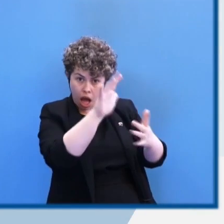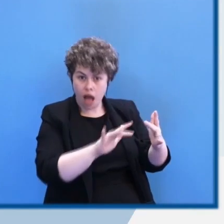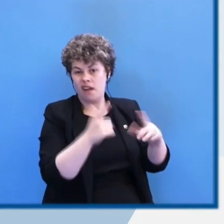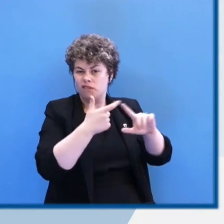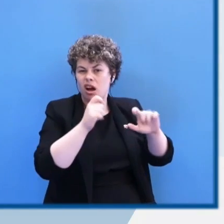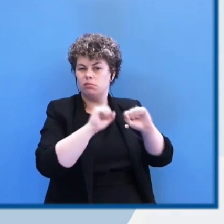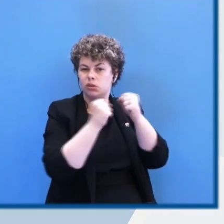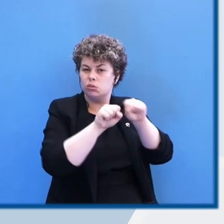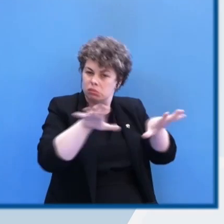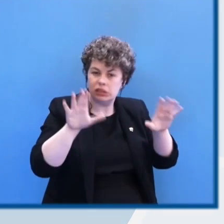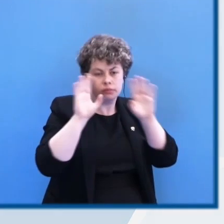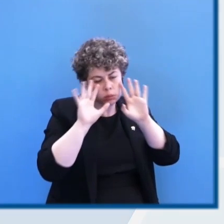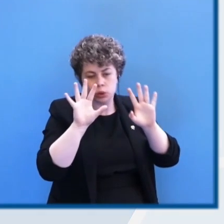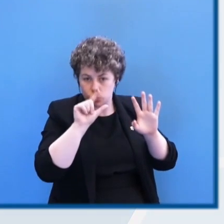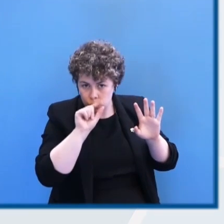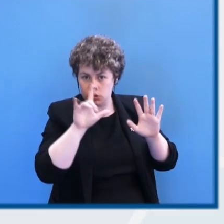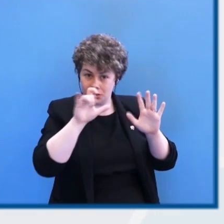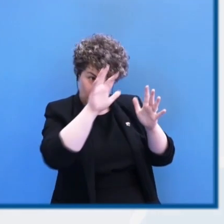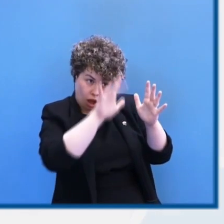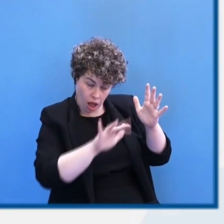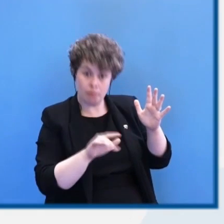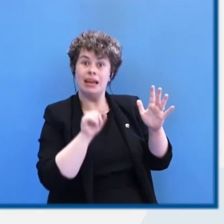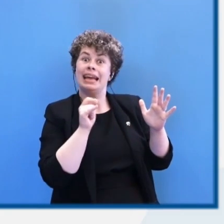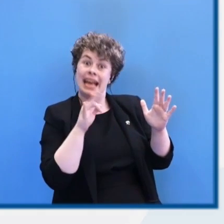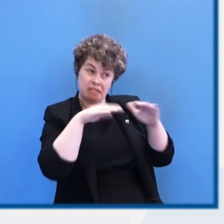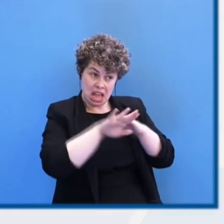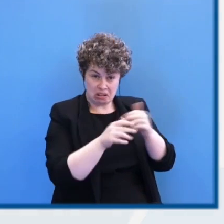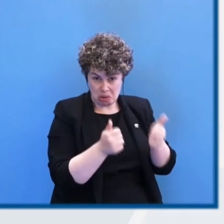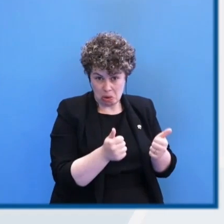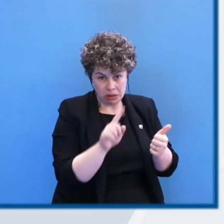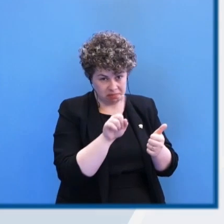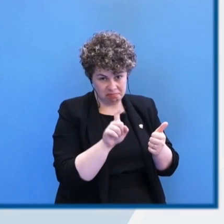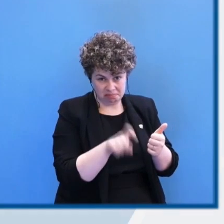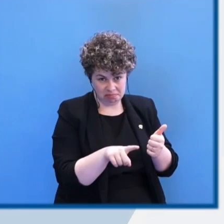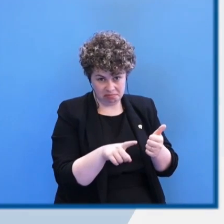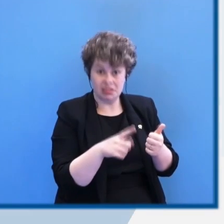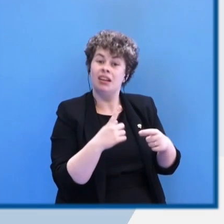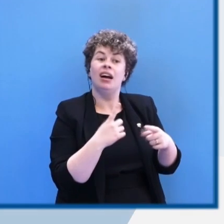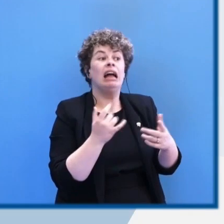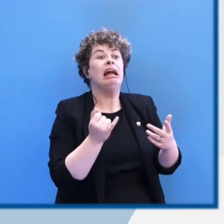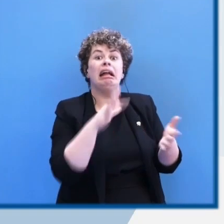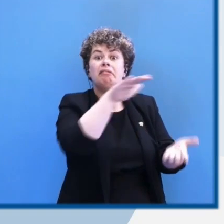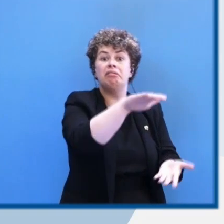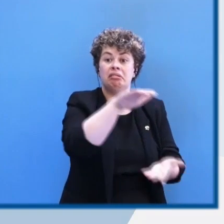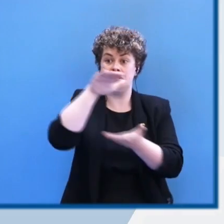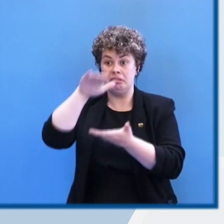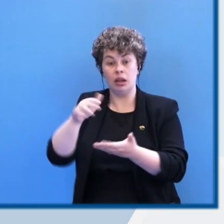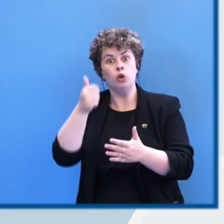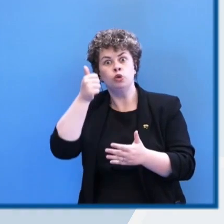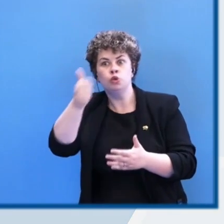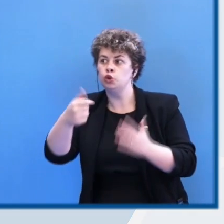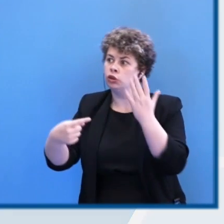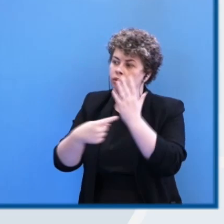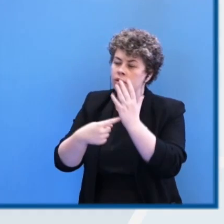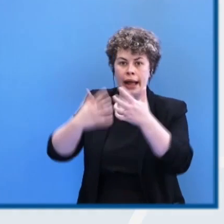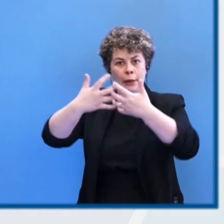And the second is, do we have the tools to digest them, the analytical tools? And we don't have them yet, at least